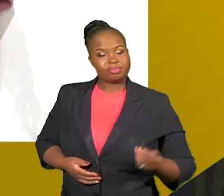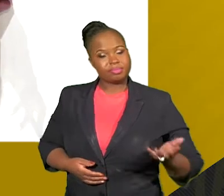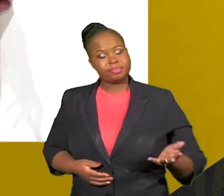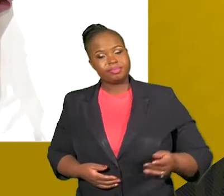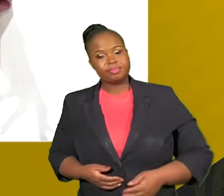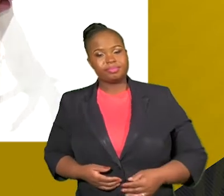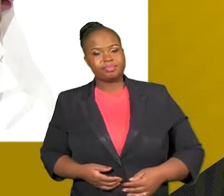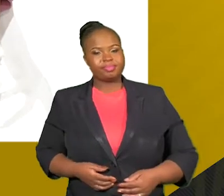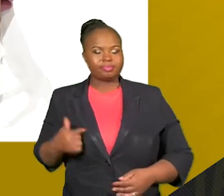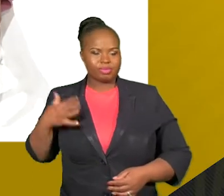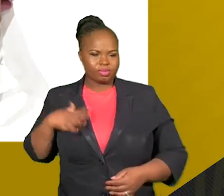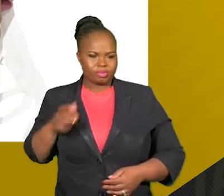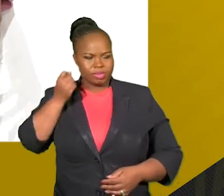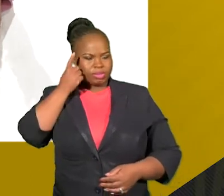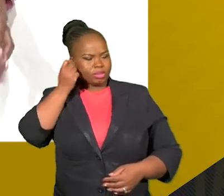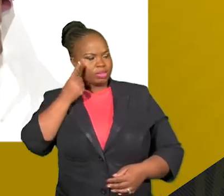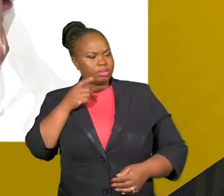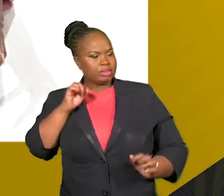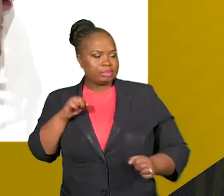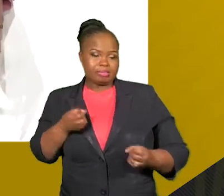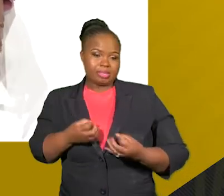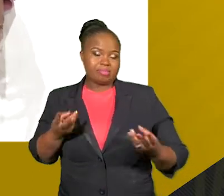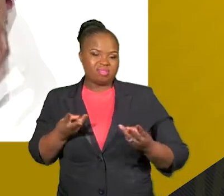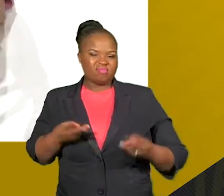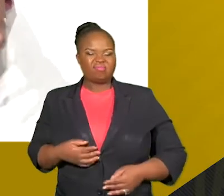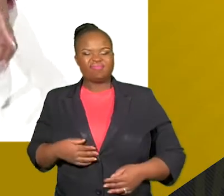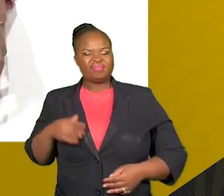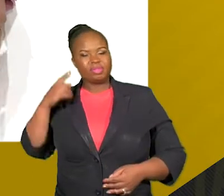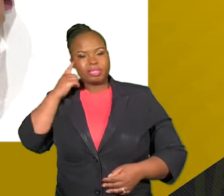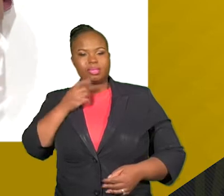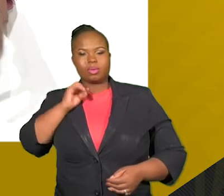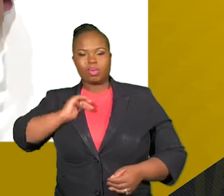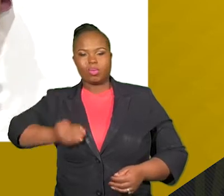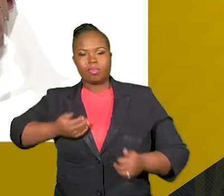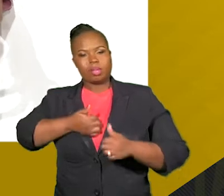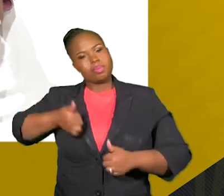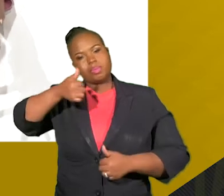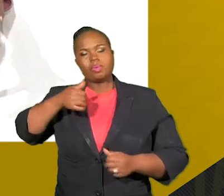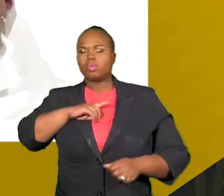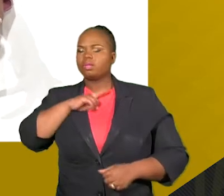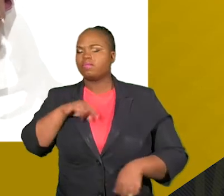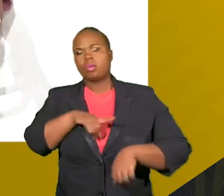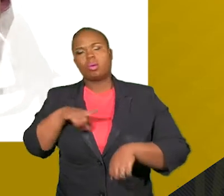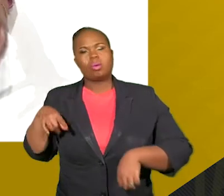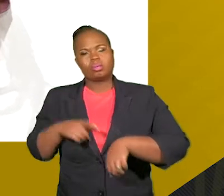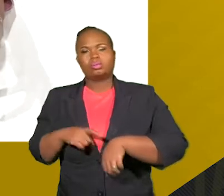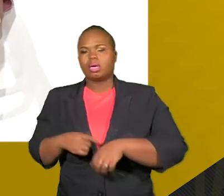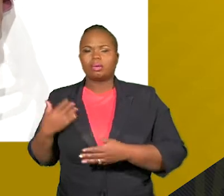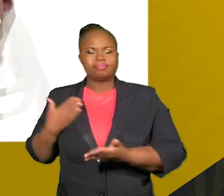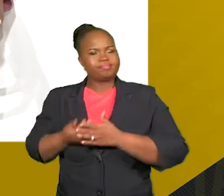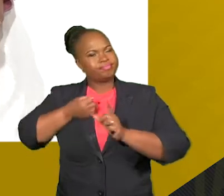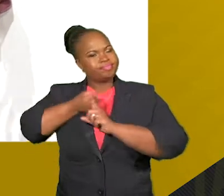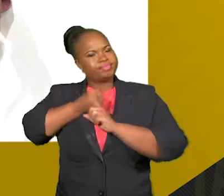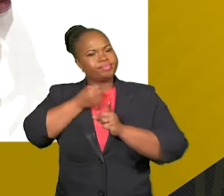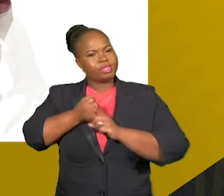conversation? And what I'm trying to understand, this idea of feminism that has risen. I mean, feminism has been there for quite some time now, fighting for